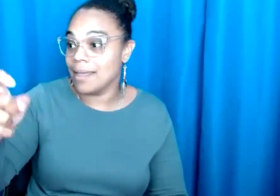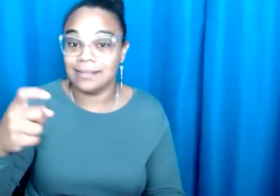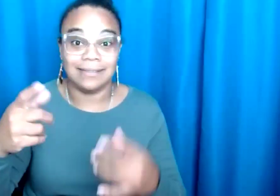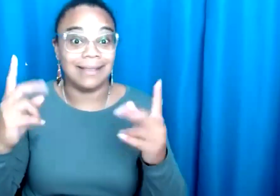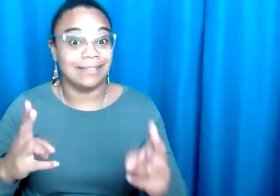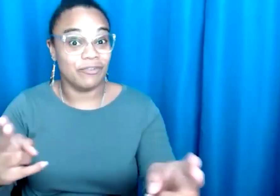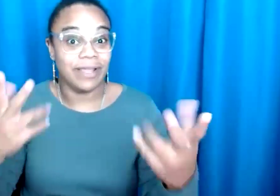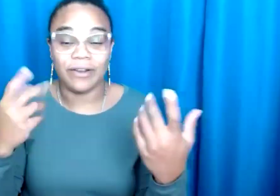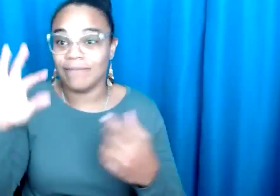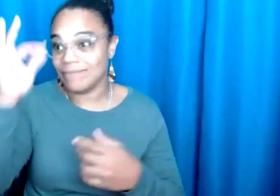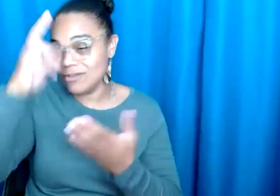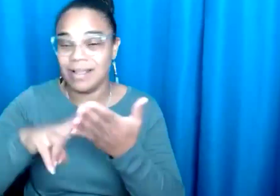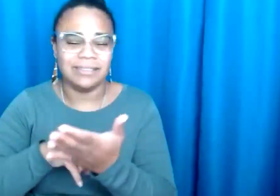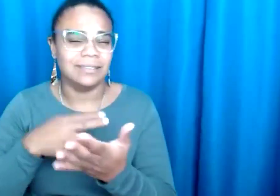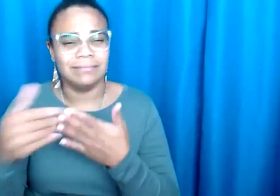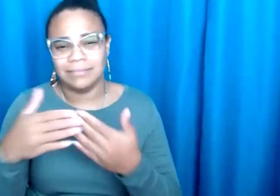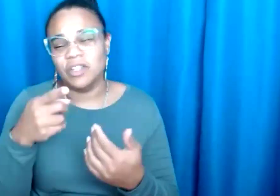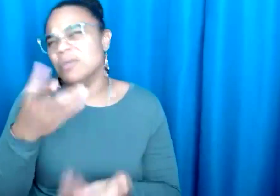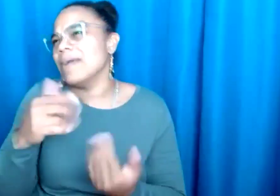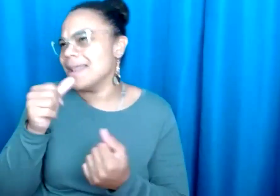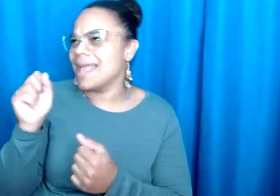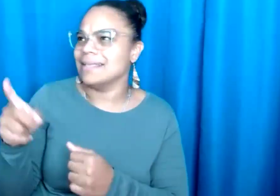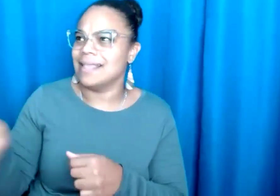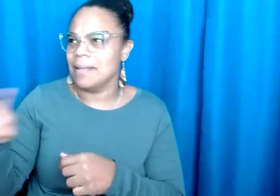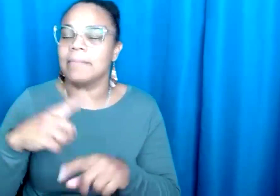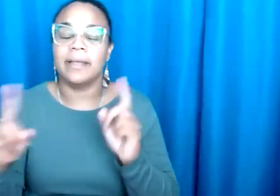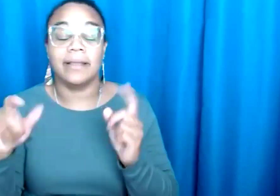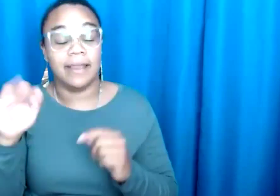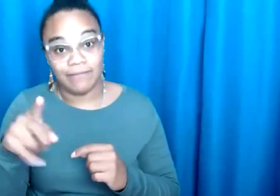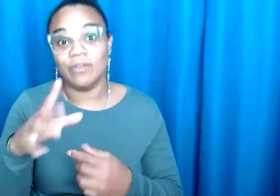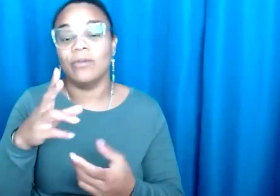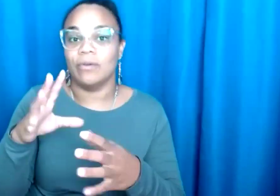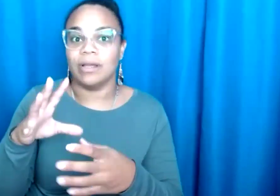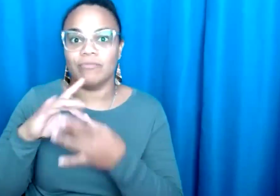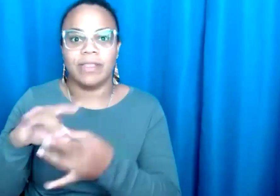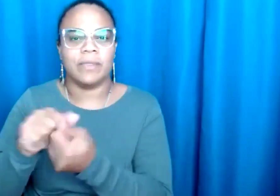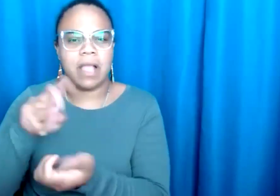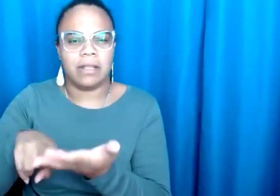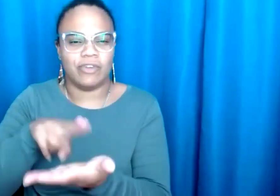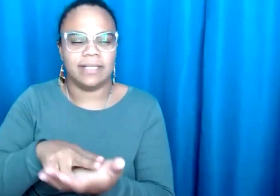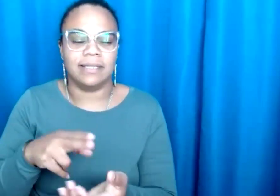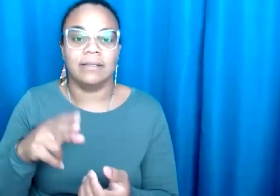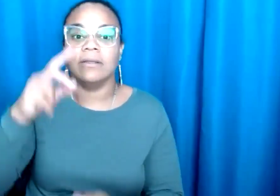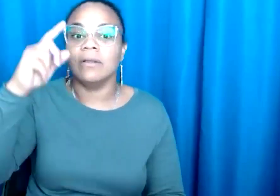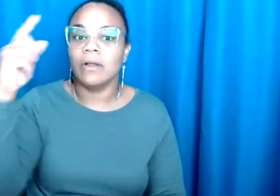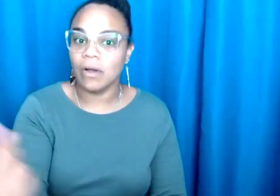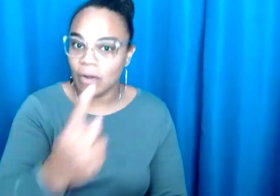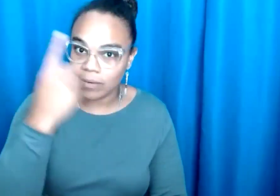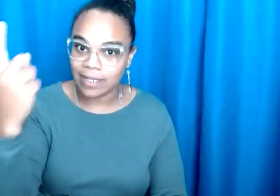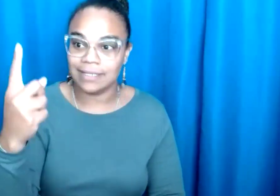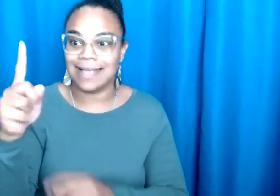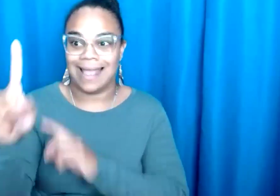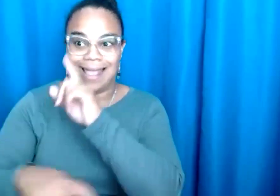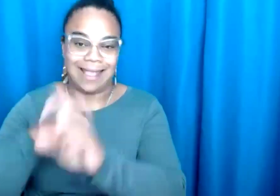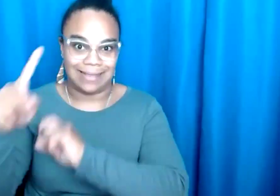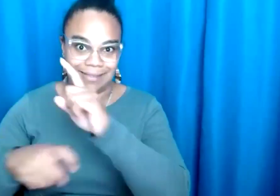federal contracting ones, so you may not be asking them about it. But if you are in contracting, always ask questions.